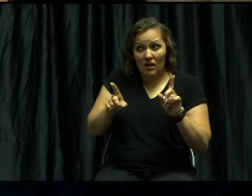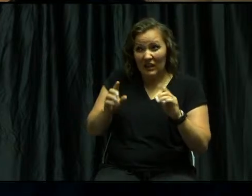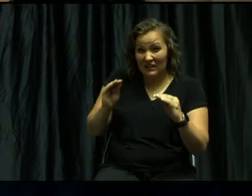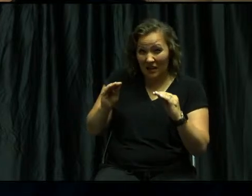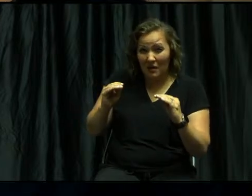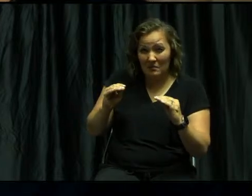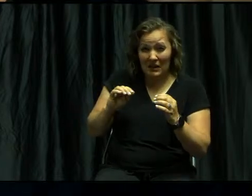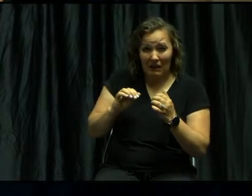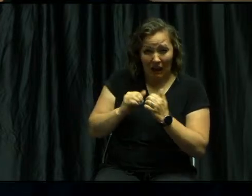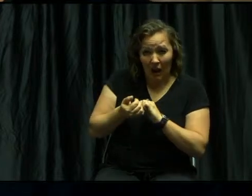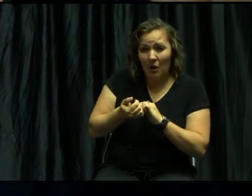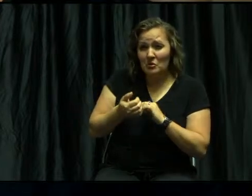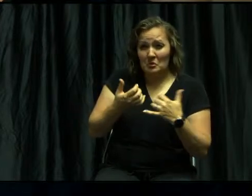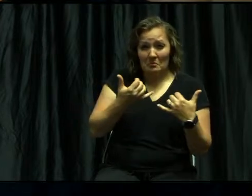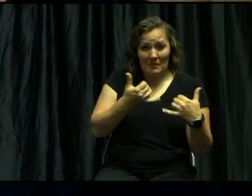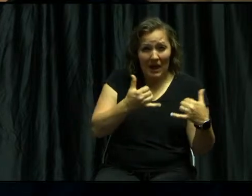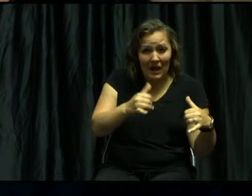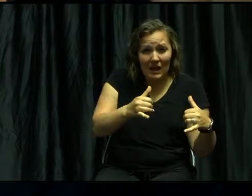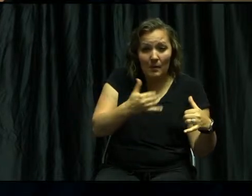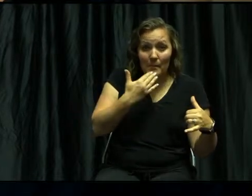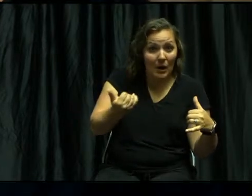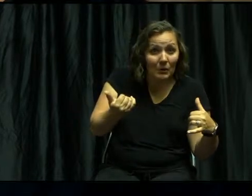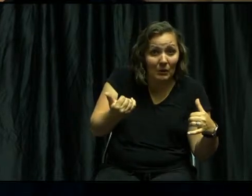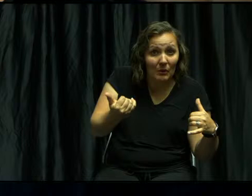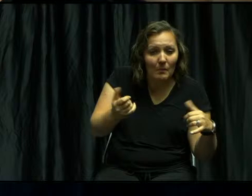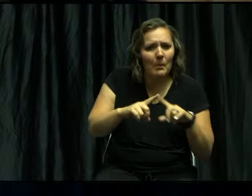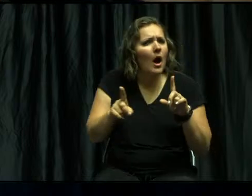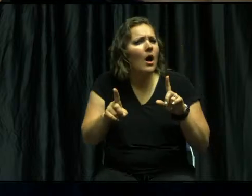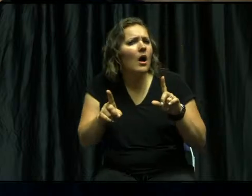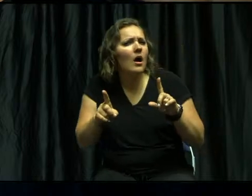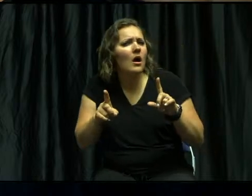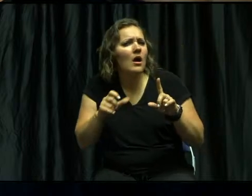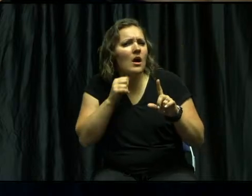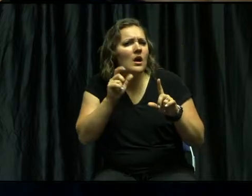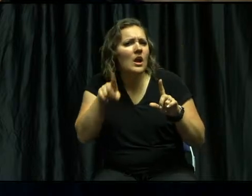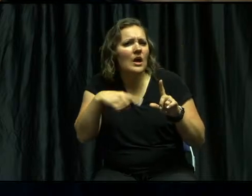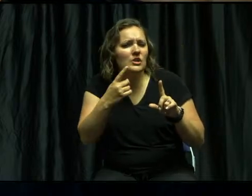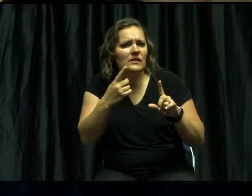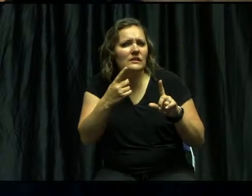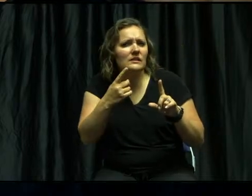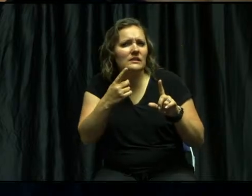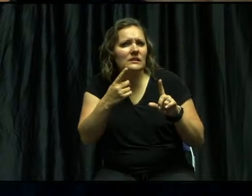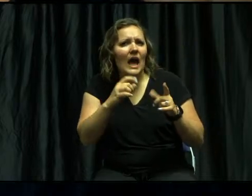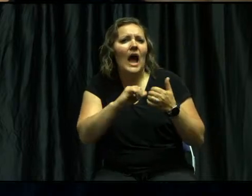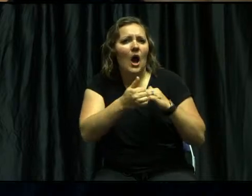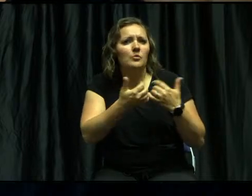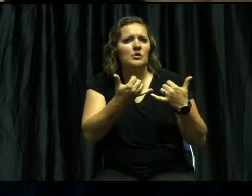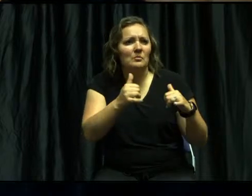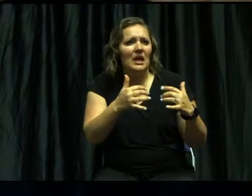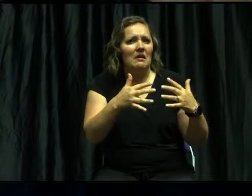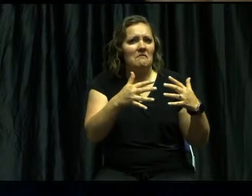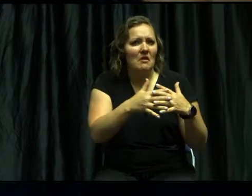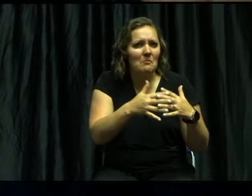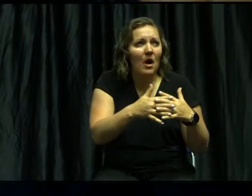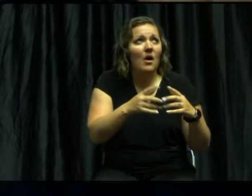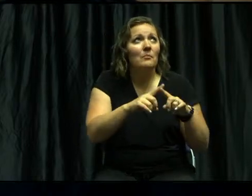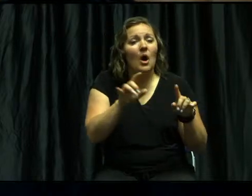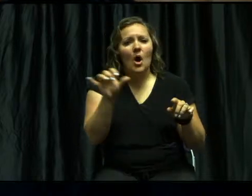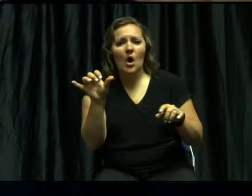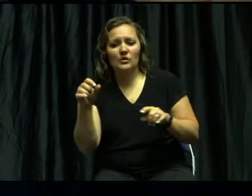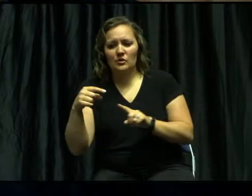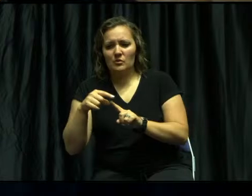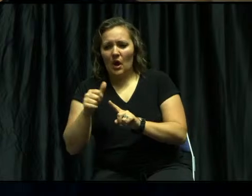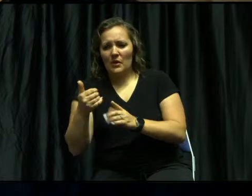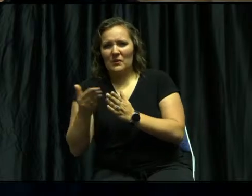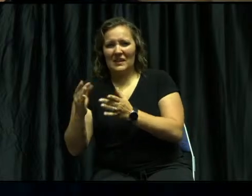to play better, but not just in the coaching of how to play, but also things that had to deal